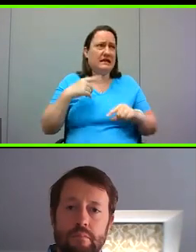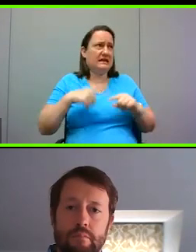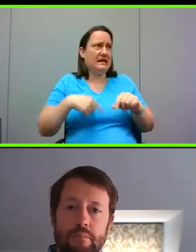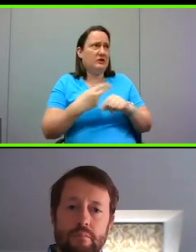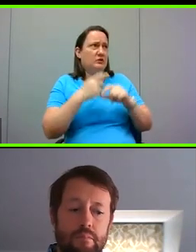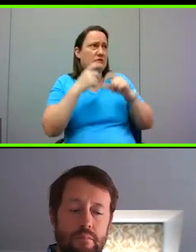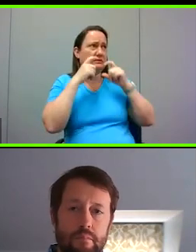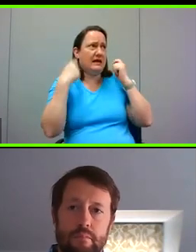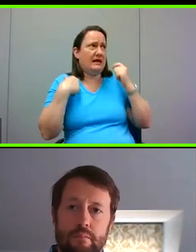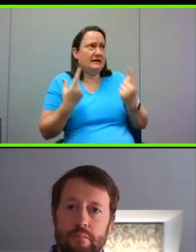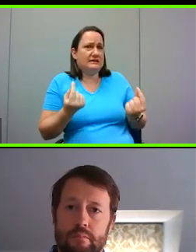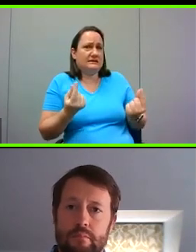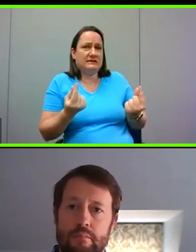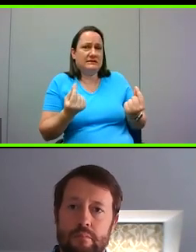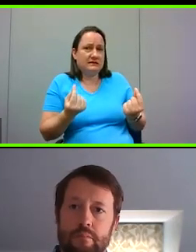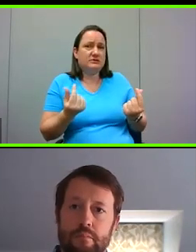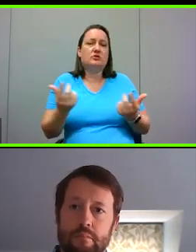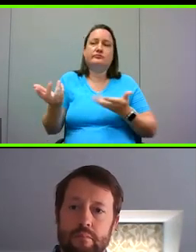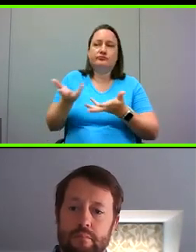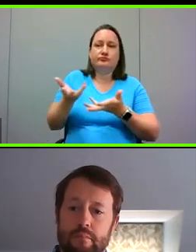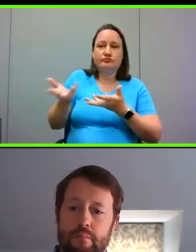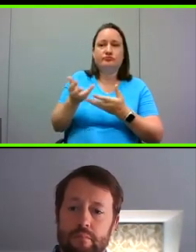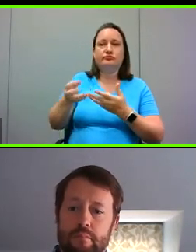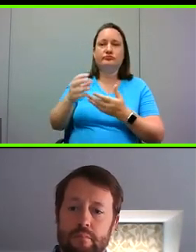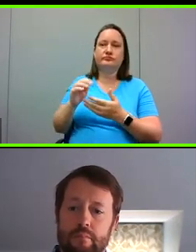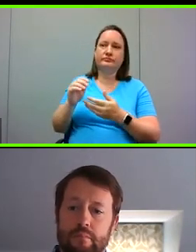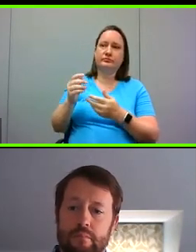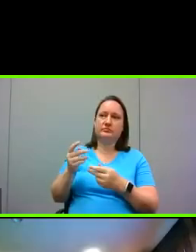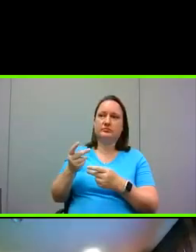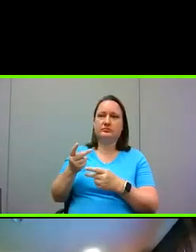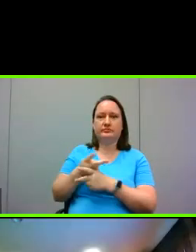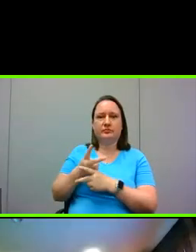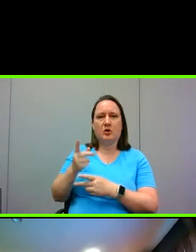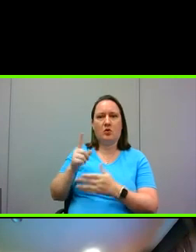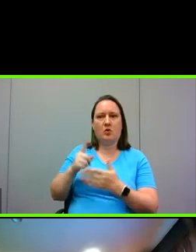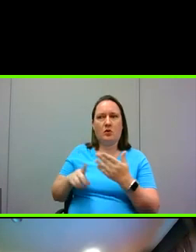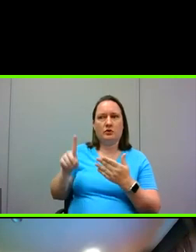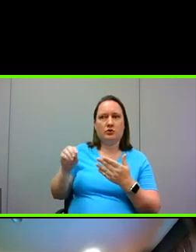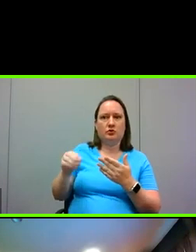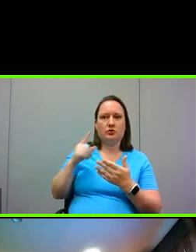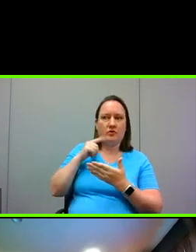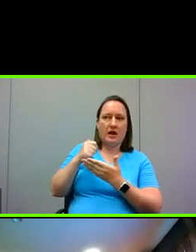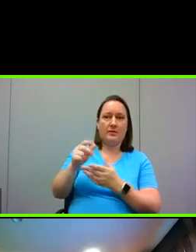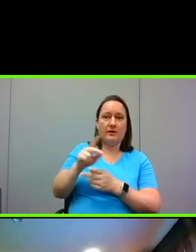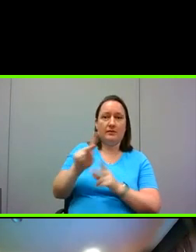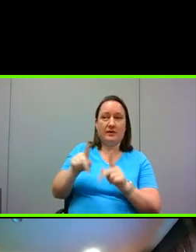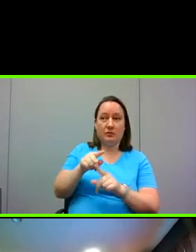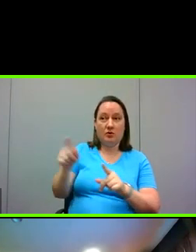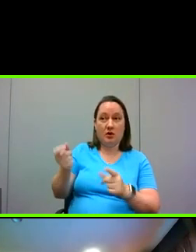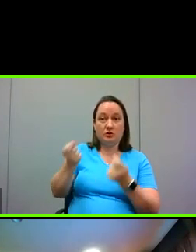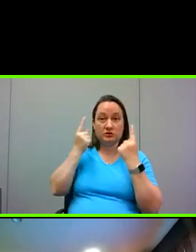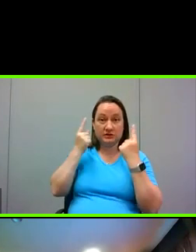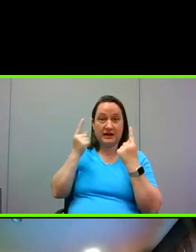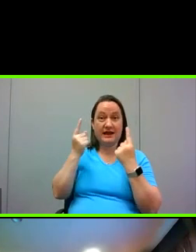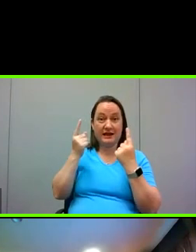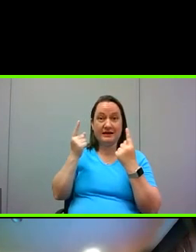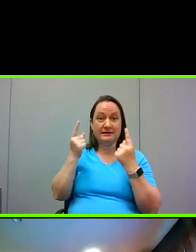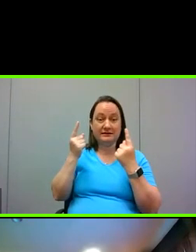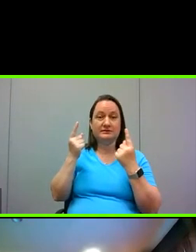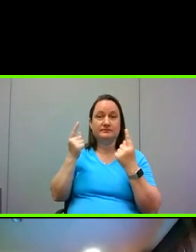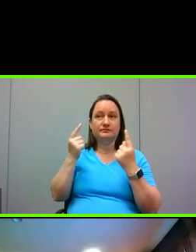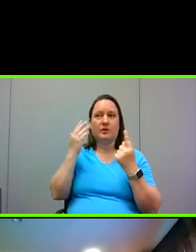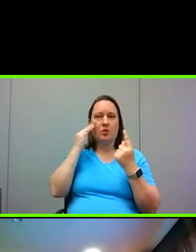we are working and implementing and seeing what we can do as far as helping people to understand why